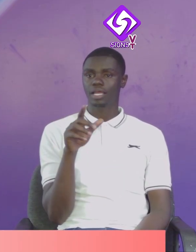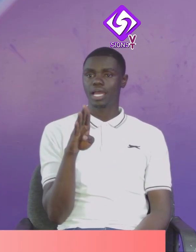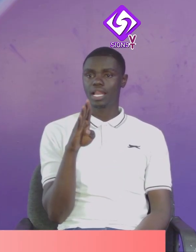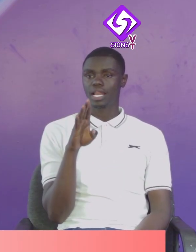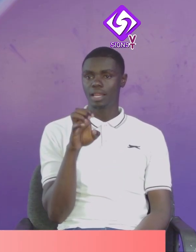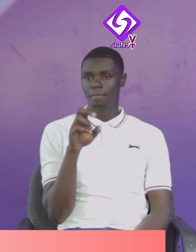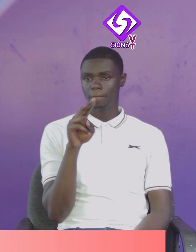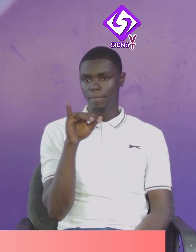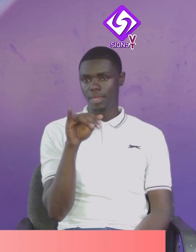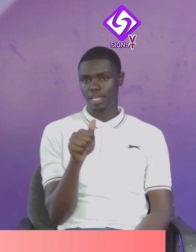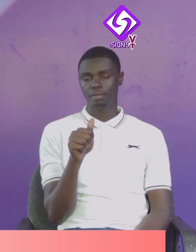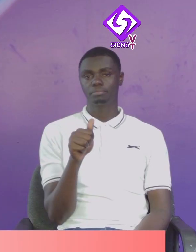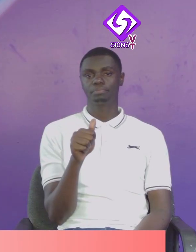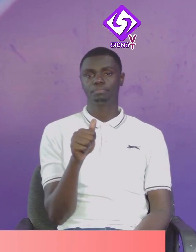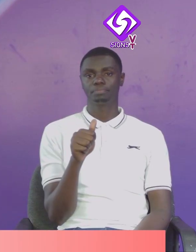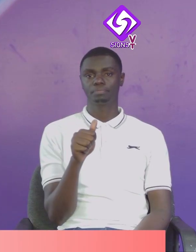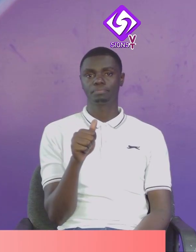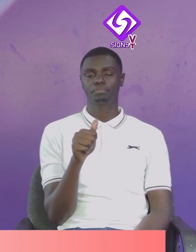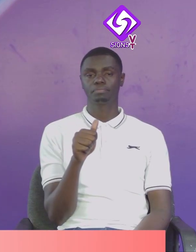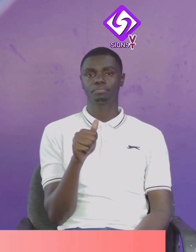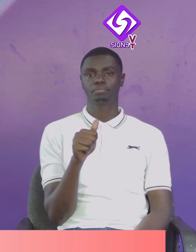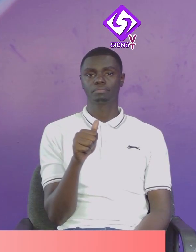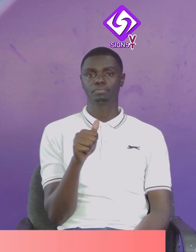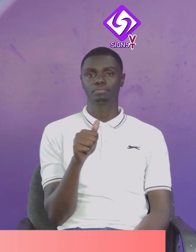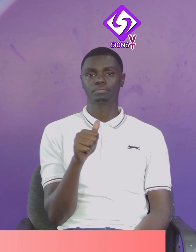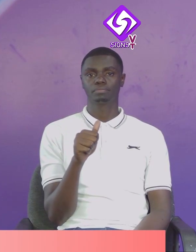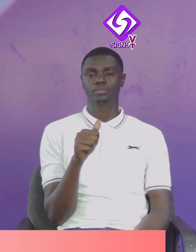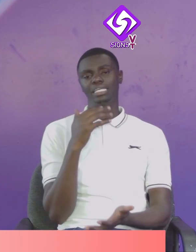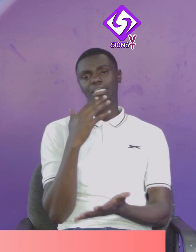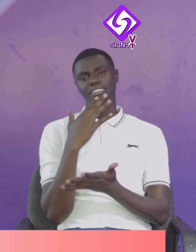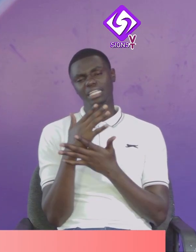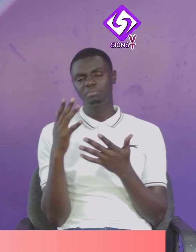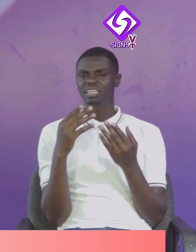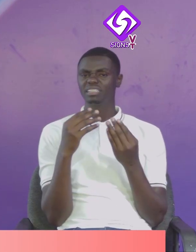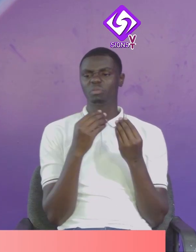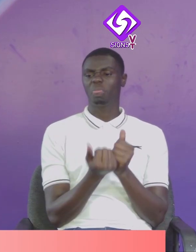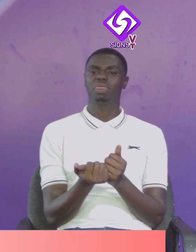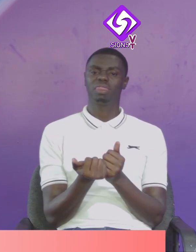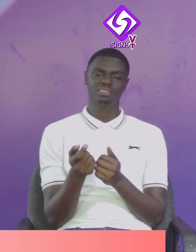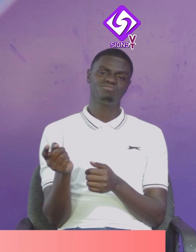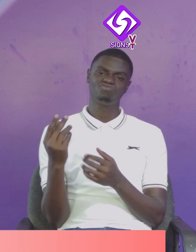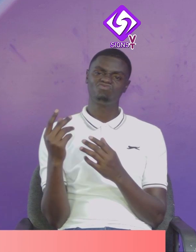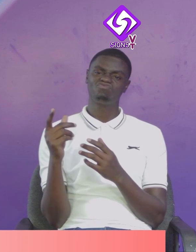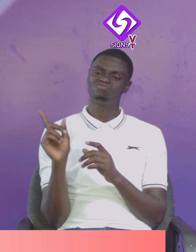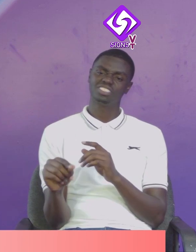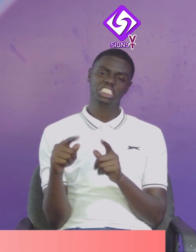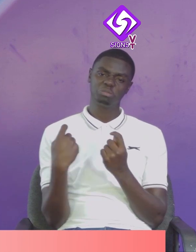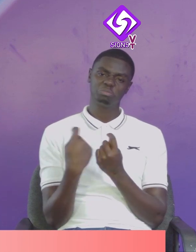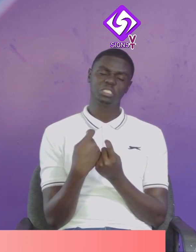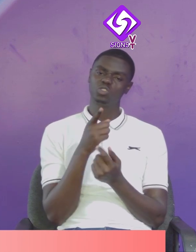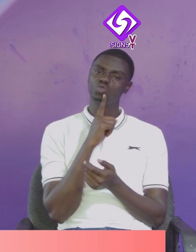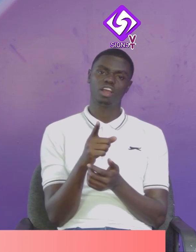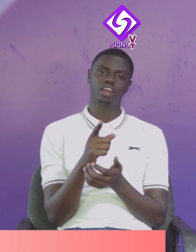tomorrow, I think, against Albania, which will be some sort of a walkover. Yeah, that's a walkover. That's a for walkover, England, right? And that's for